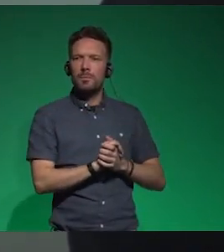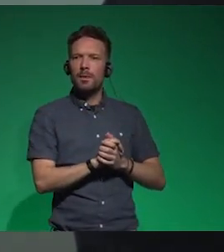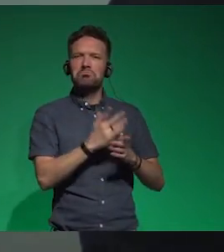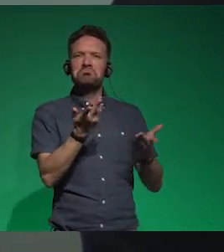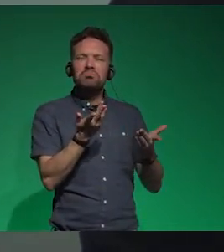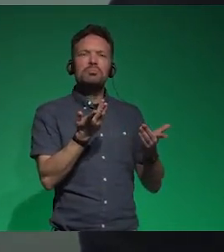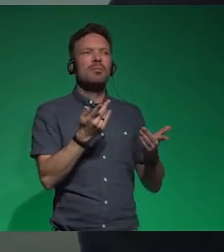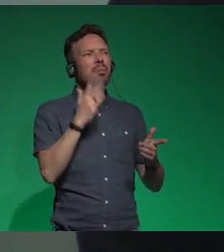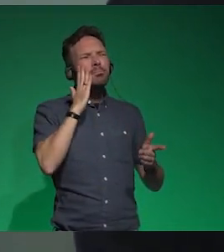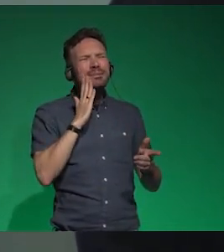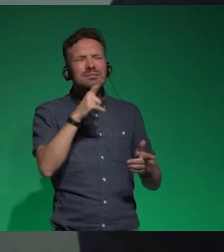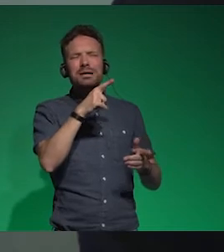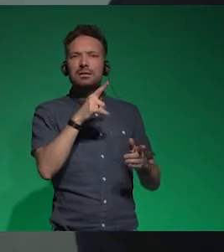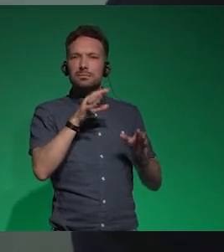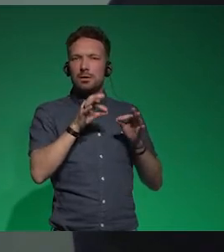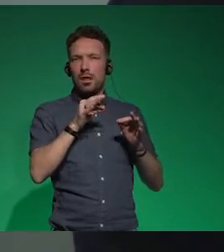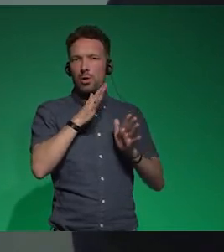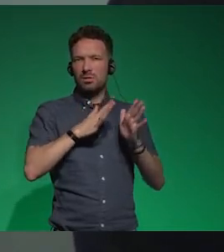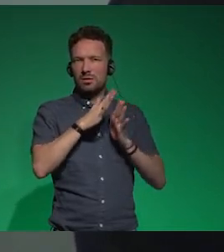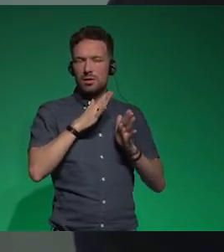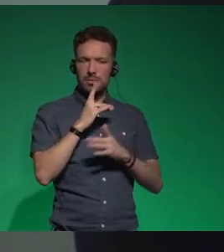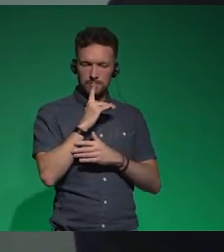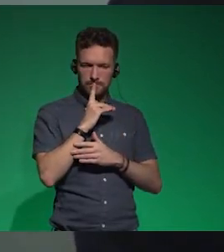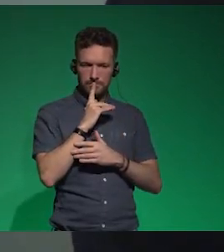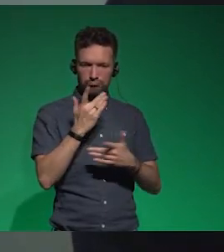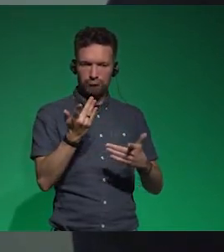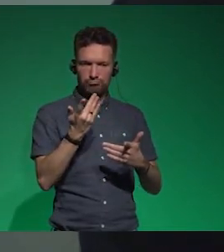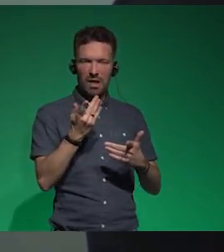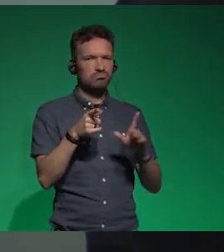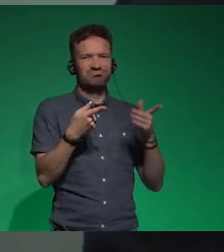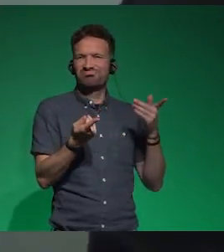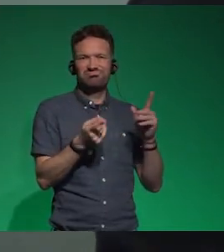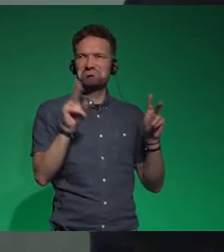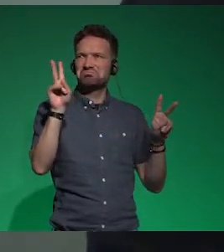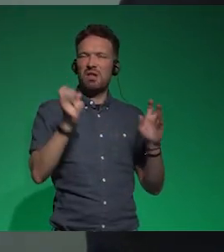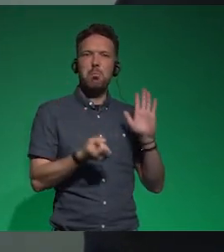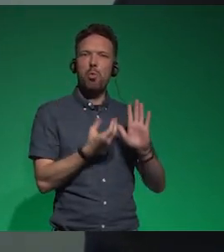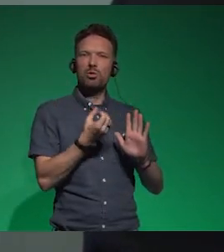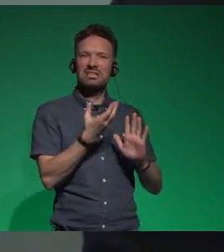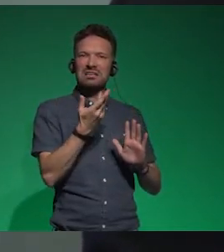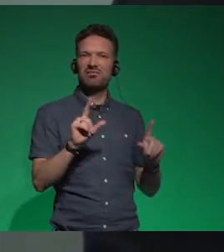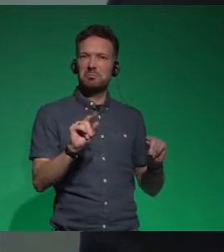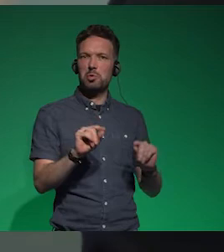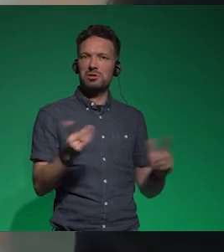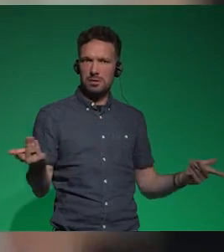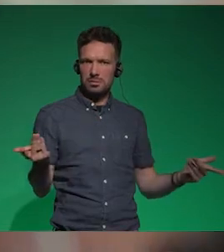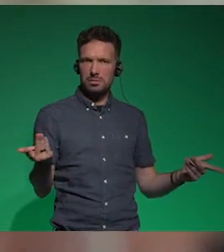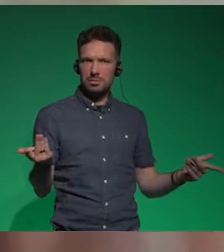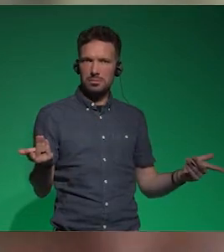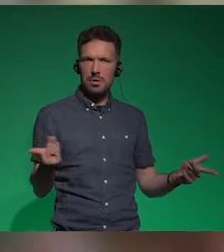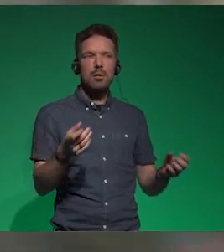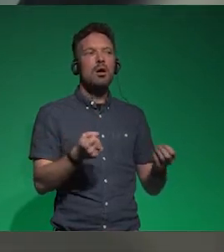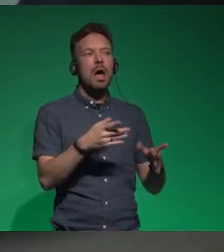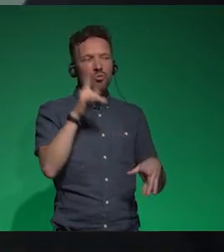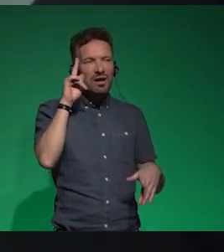only aspect that you're measuring, so you're also measuring biodiversity and things like this, but I mean, as far as I sort of understand, like, as long as it's being captured